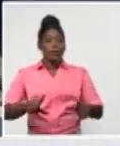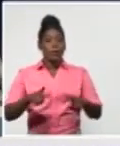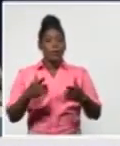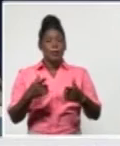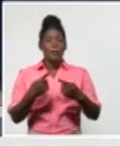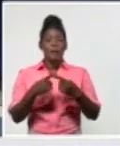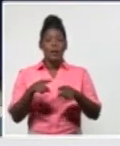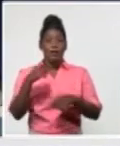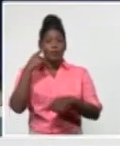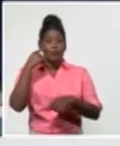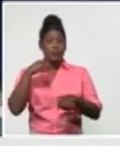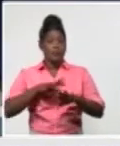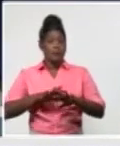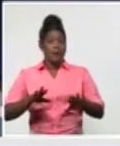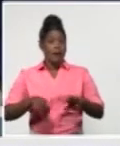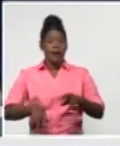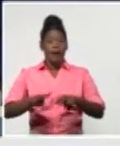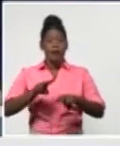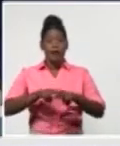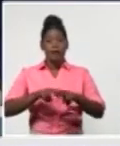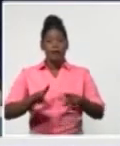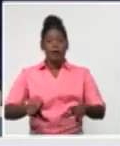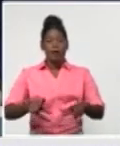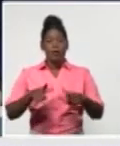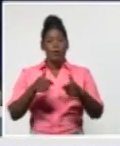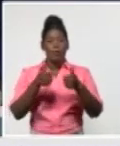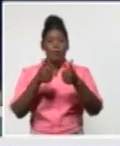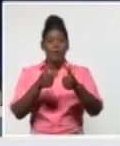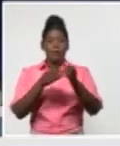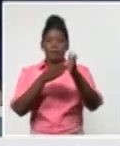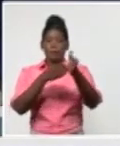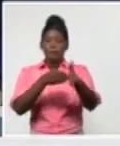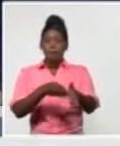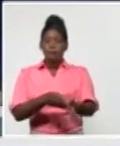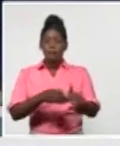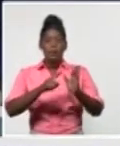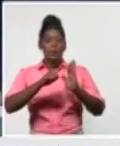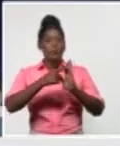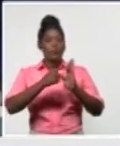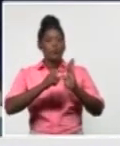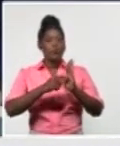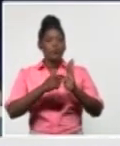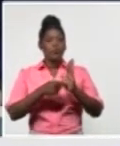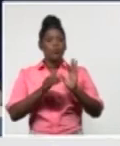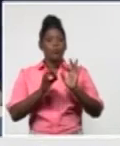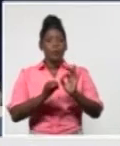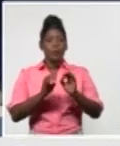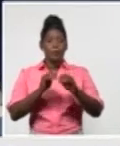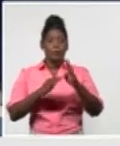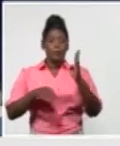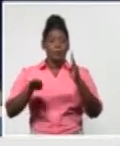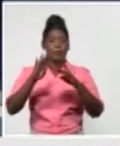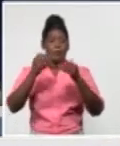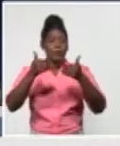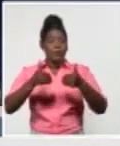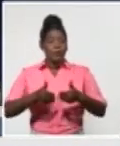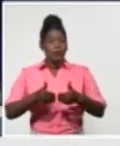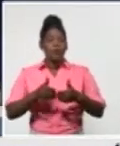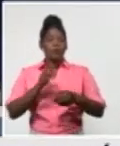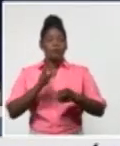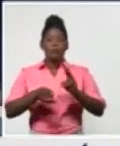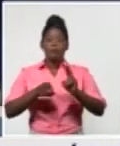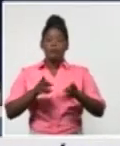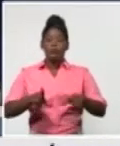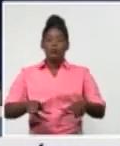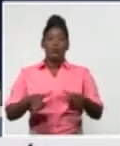been complying with these indicators for more than that were established by the Ministry of Public Health